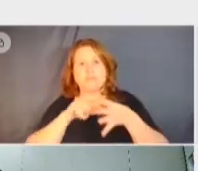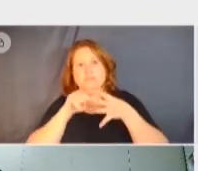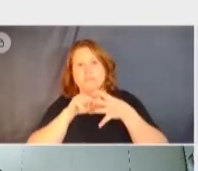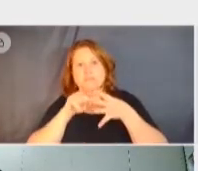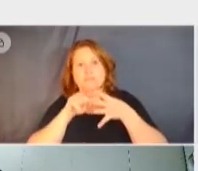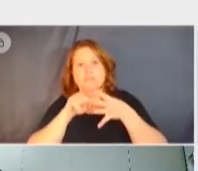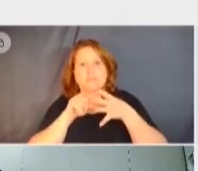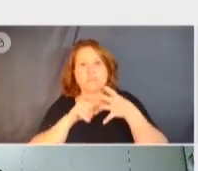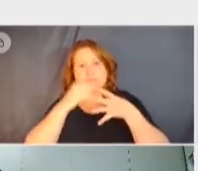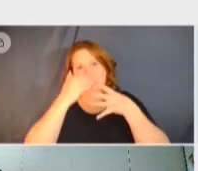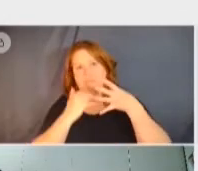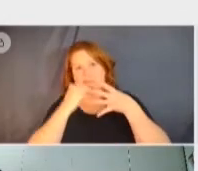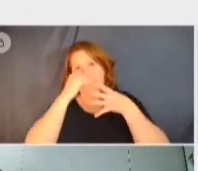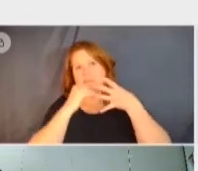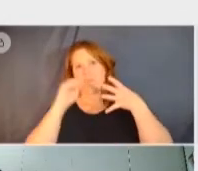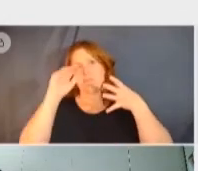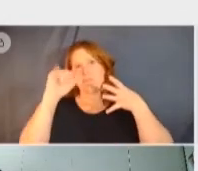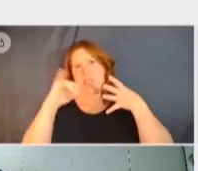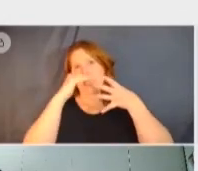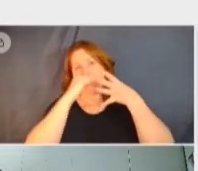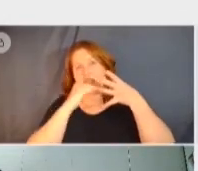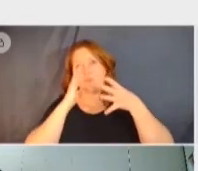be taken by the commissioners at a May meeting.